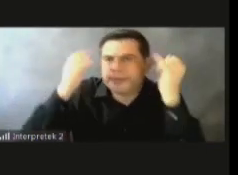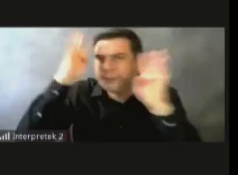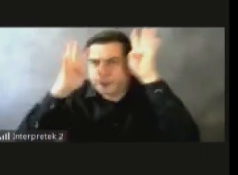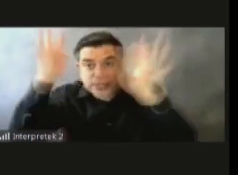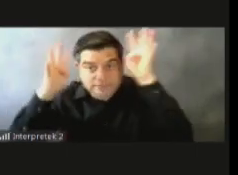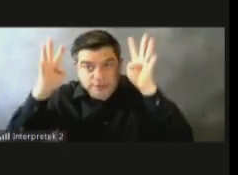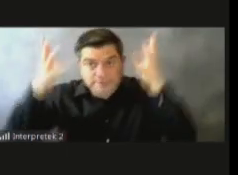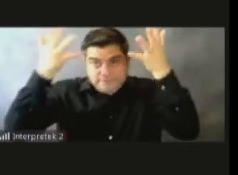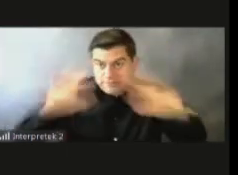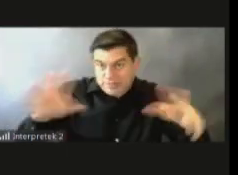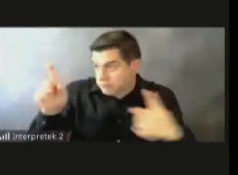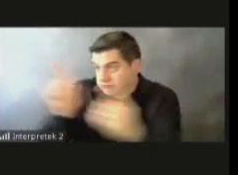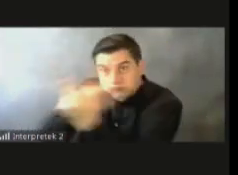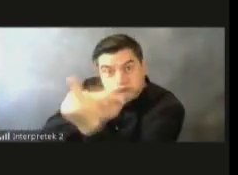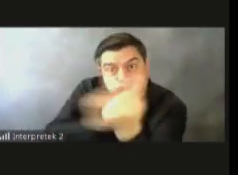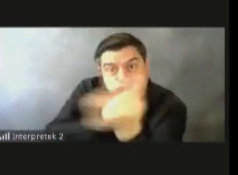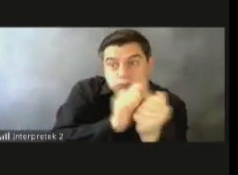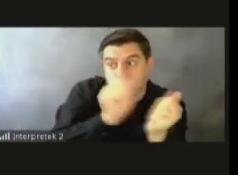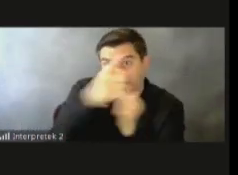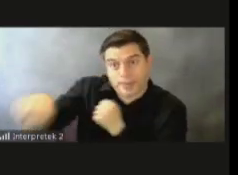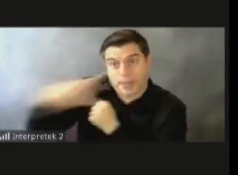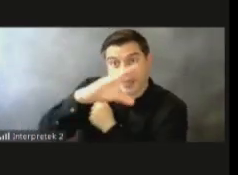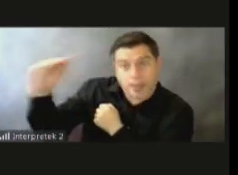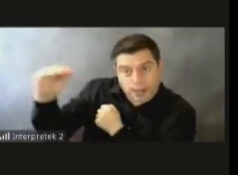on program design and implementation.